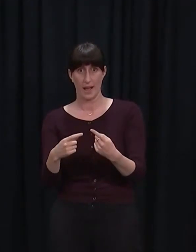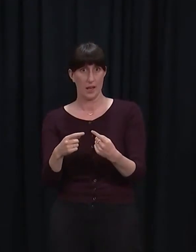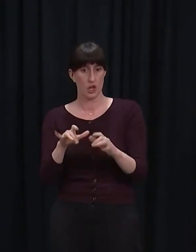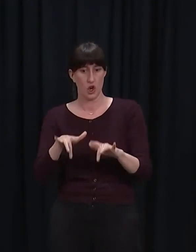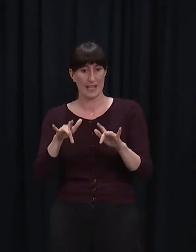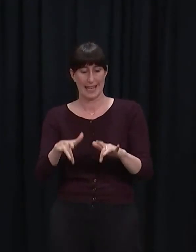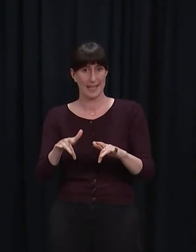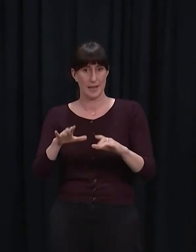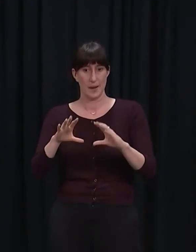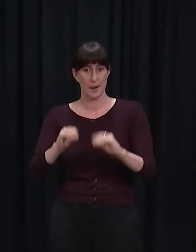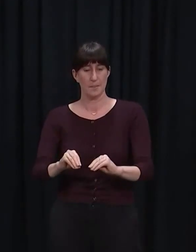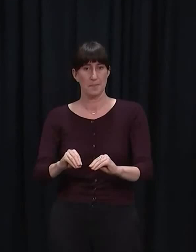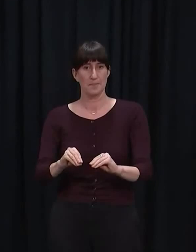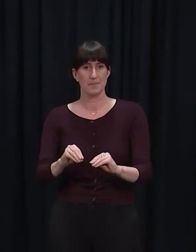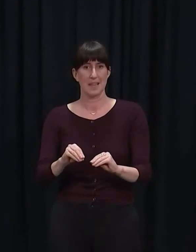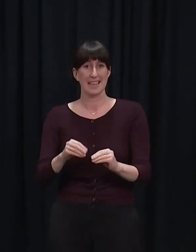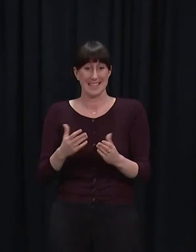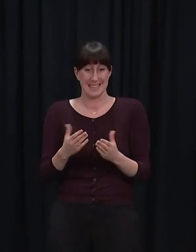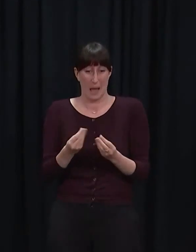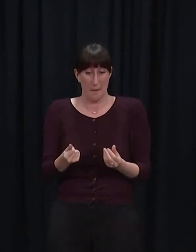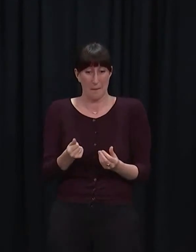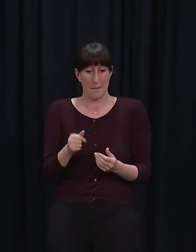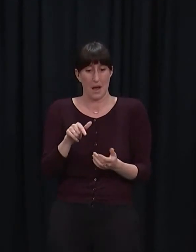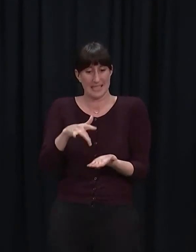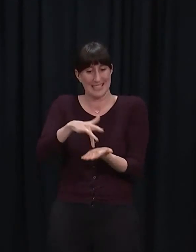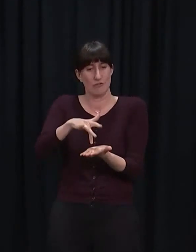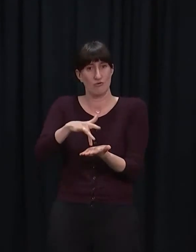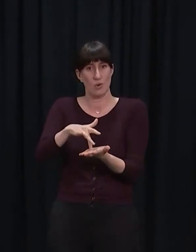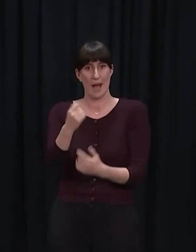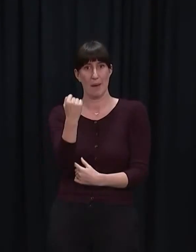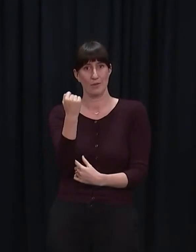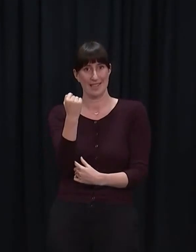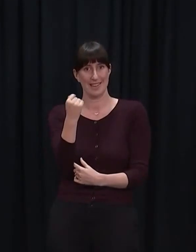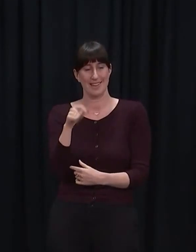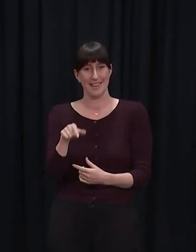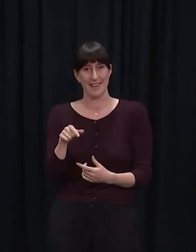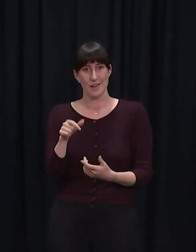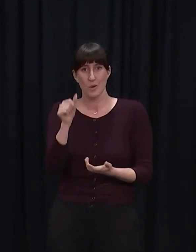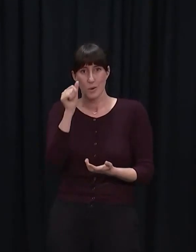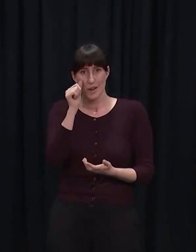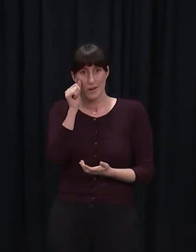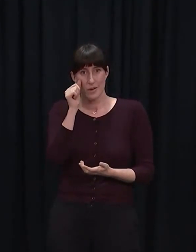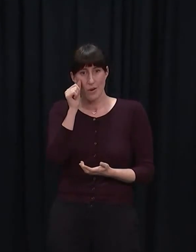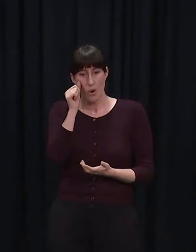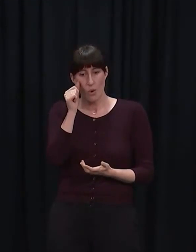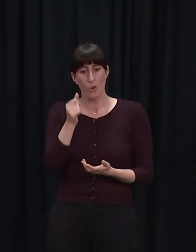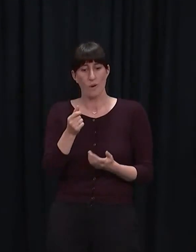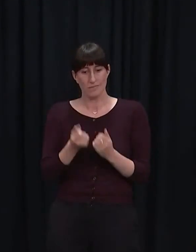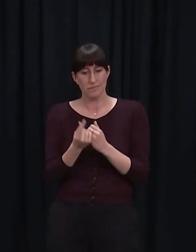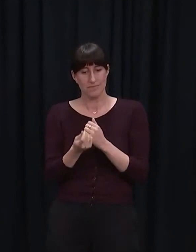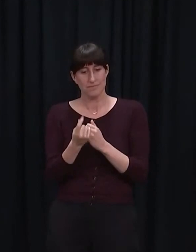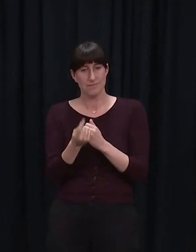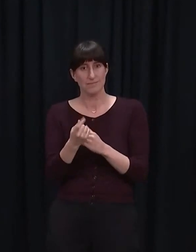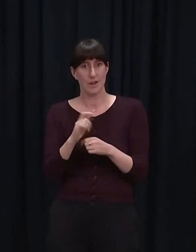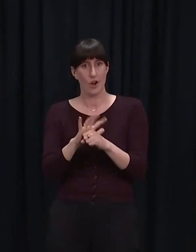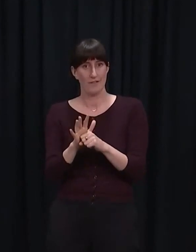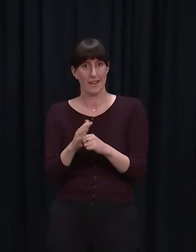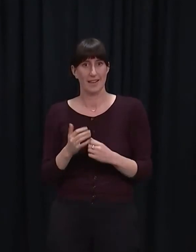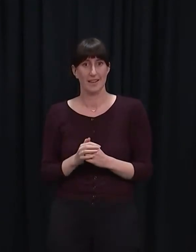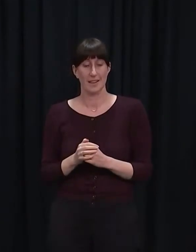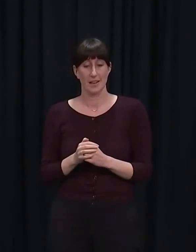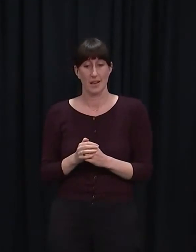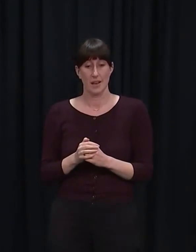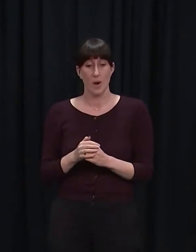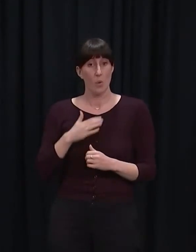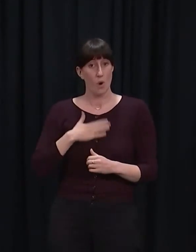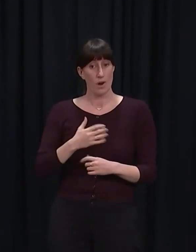are currently in central Hamilton. So we're aware that we're dealing with cases. We want to still give